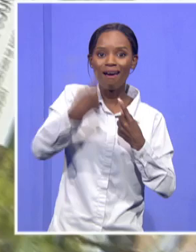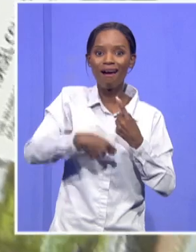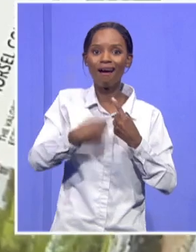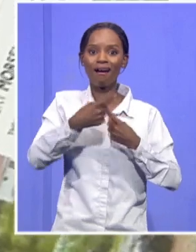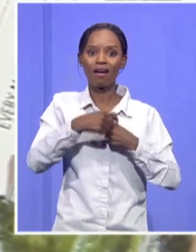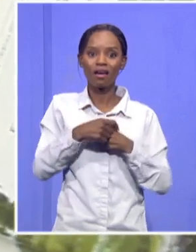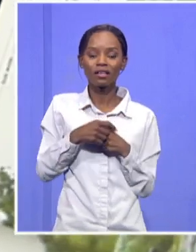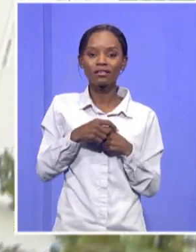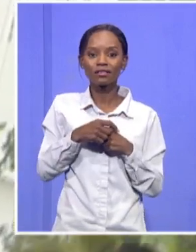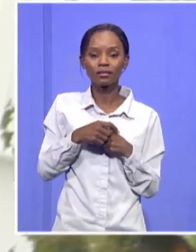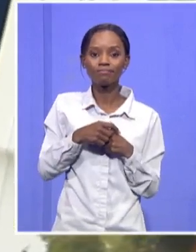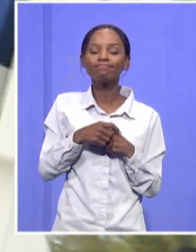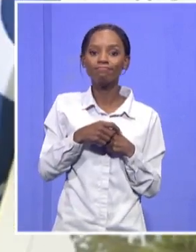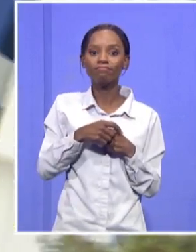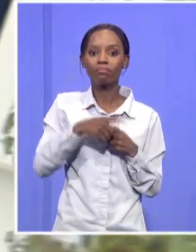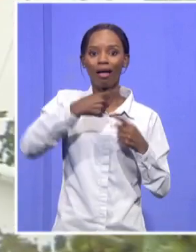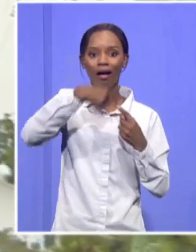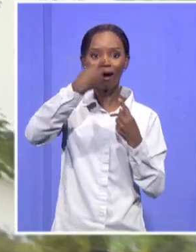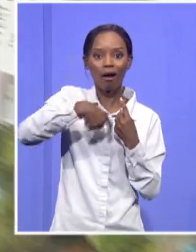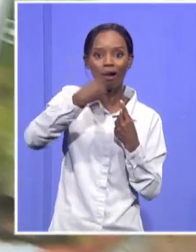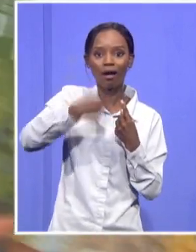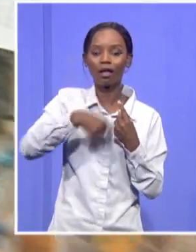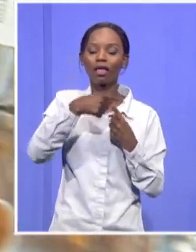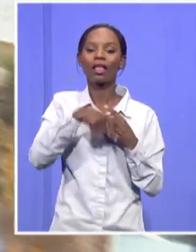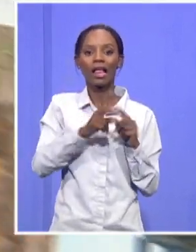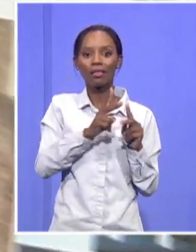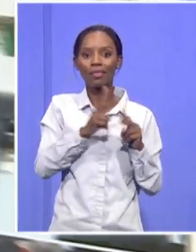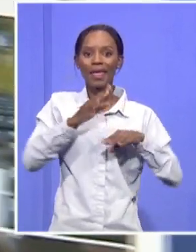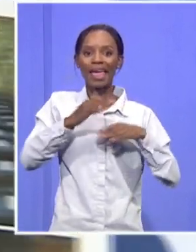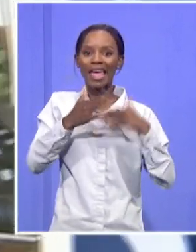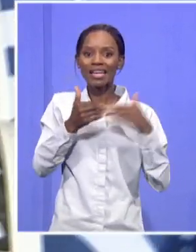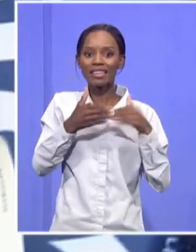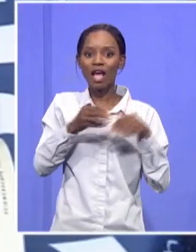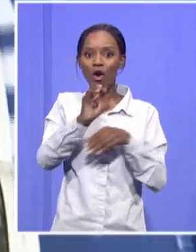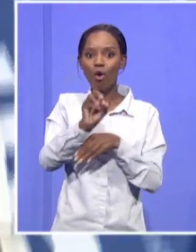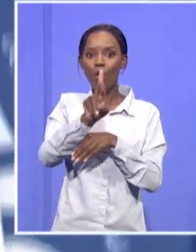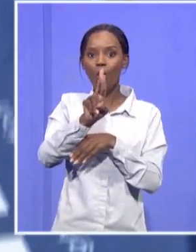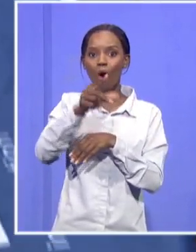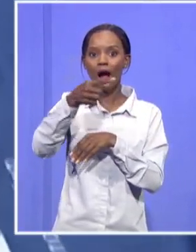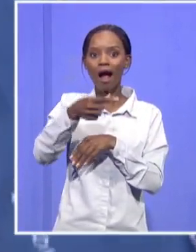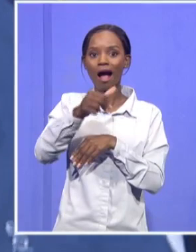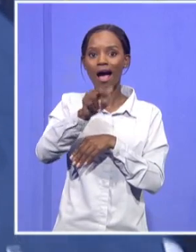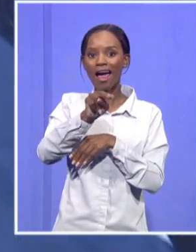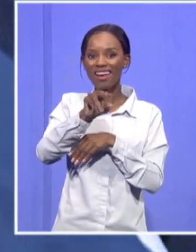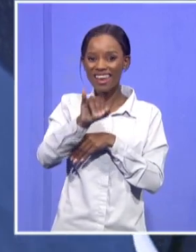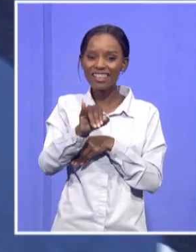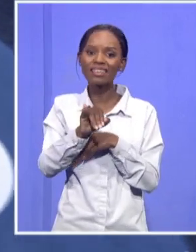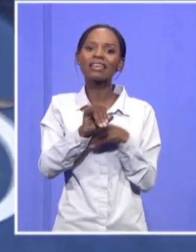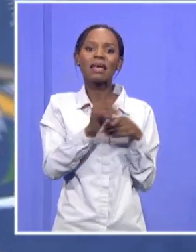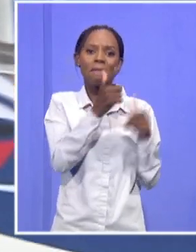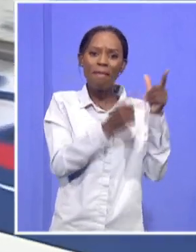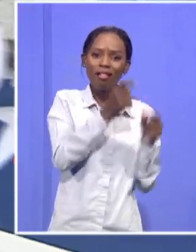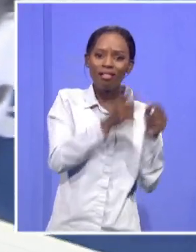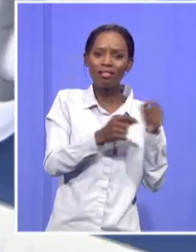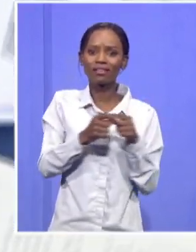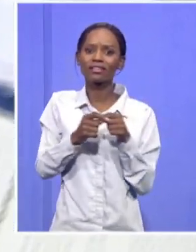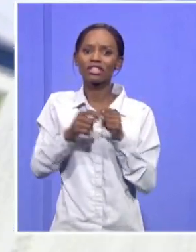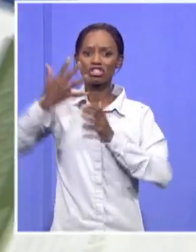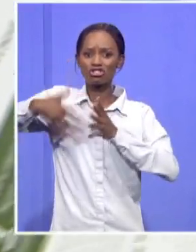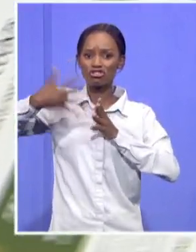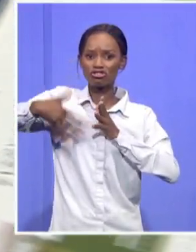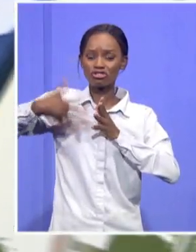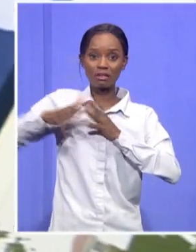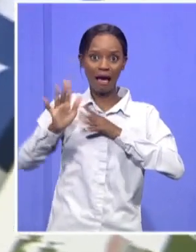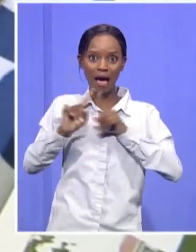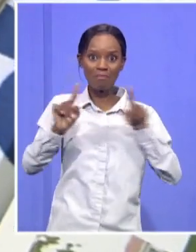onion peels, anything that is organic, not processed food like meat or cheese. We don't include that. We only include what the